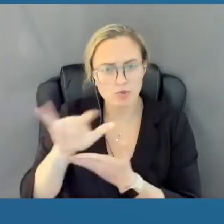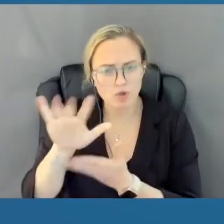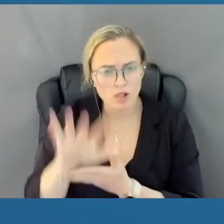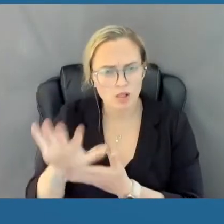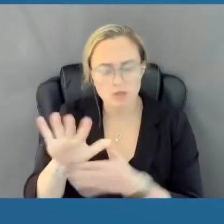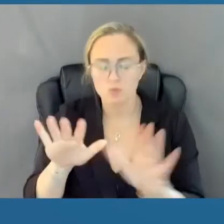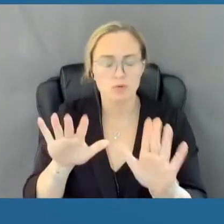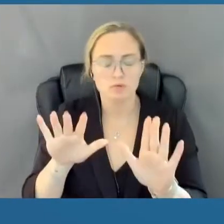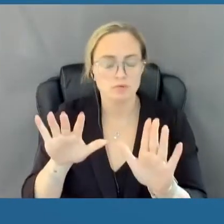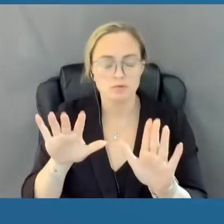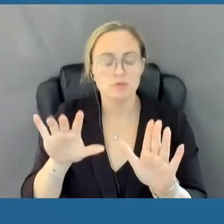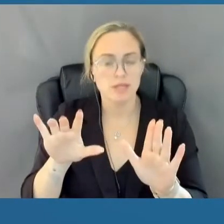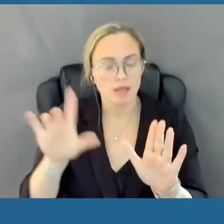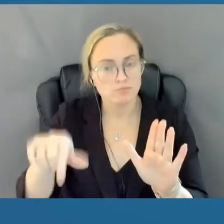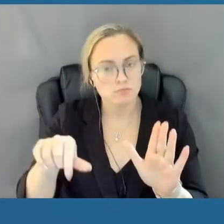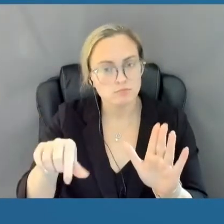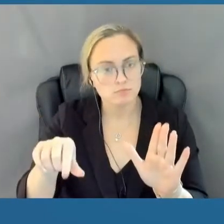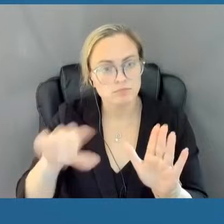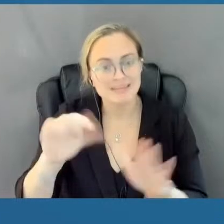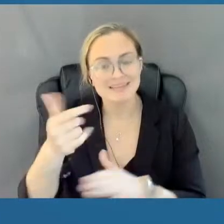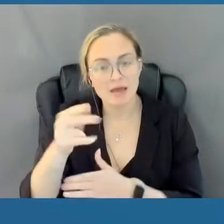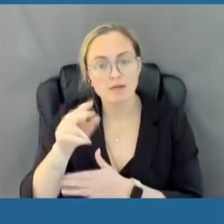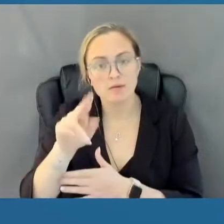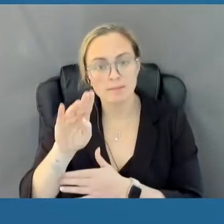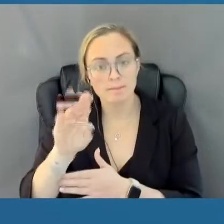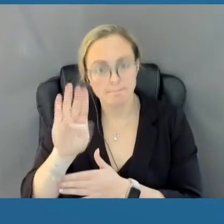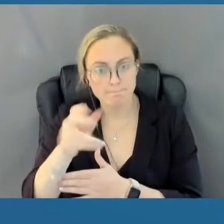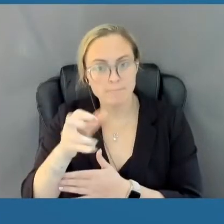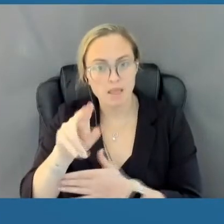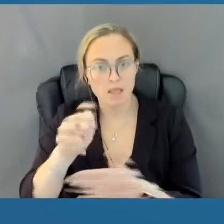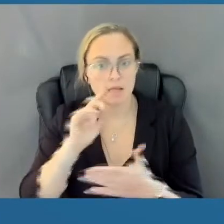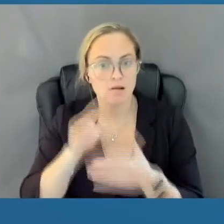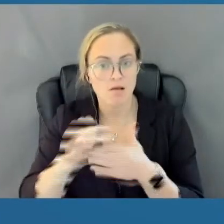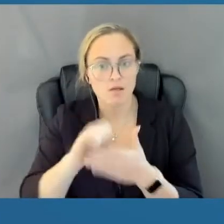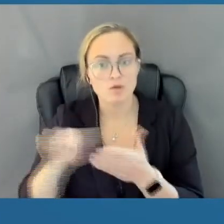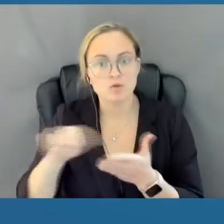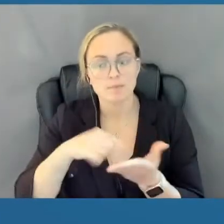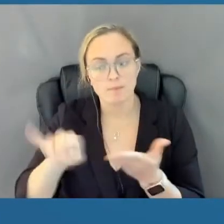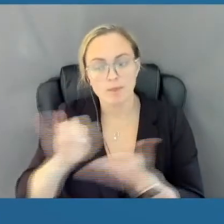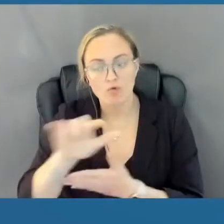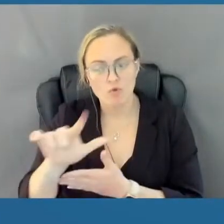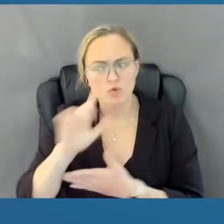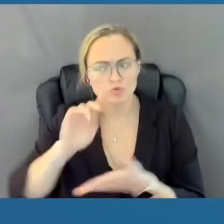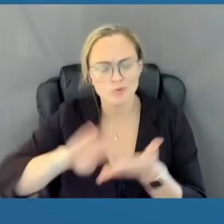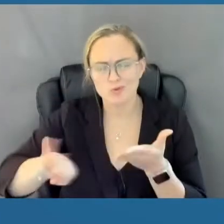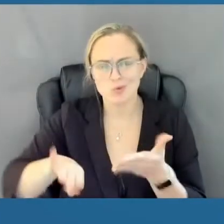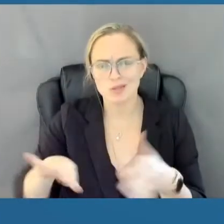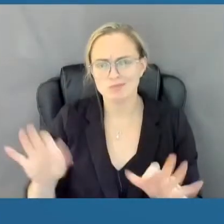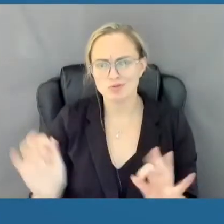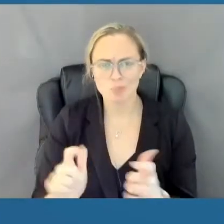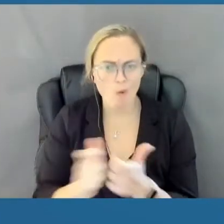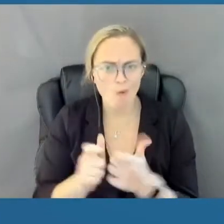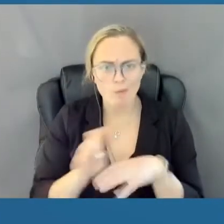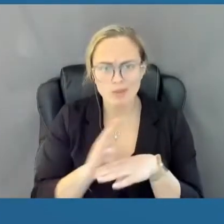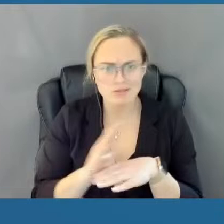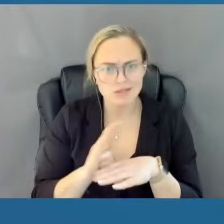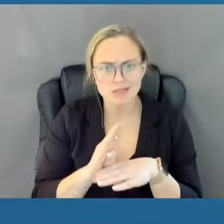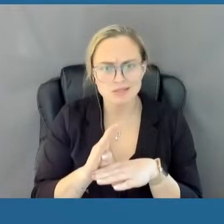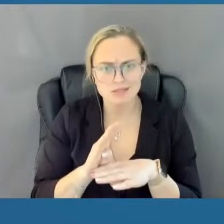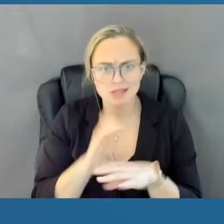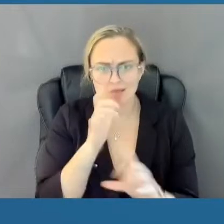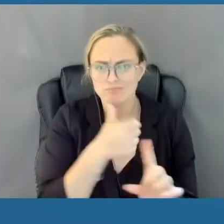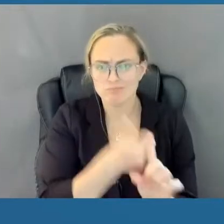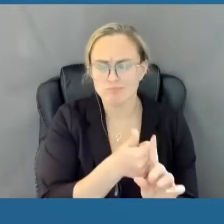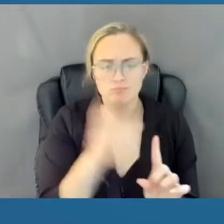$10 million in payroll, $10 million in payroll. And so we're really excluding all the smaller businesses that would be hard hit. And in